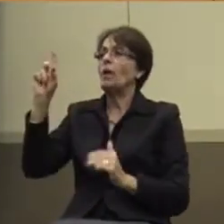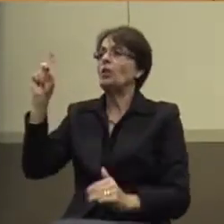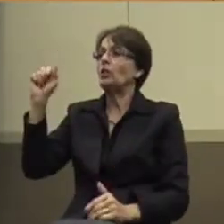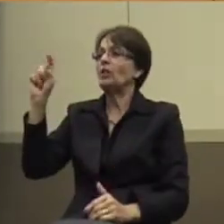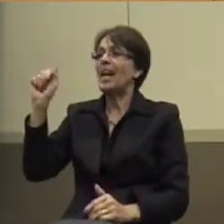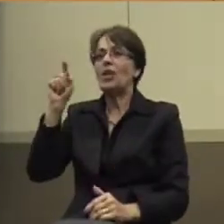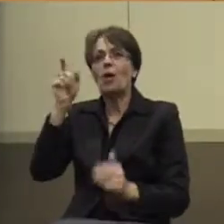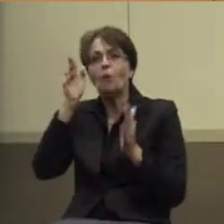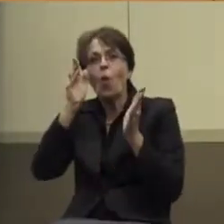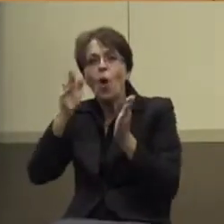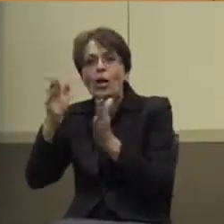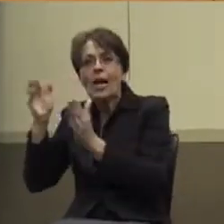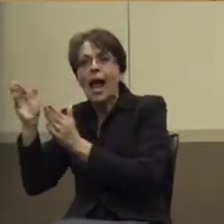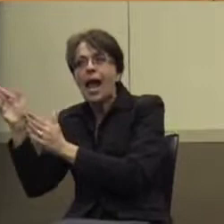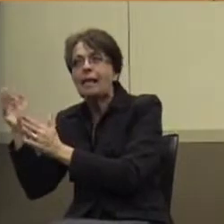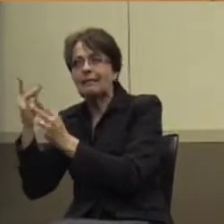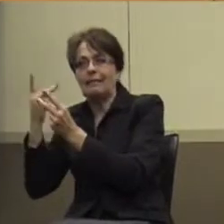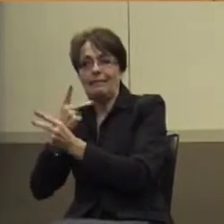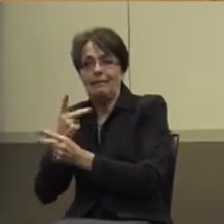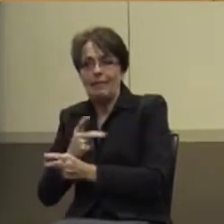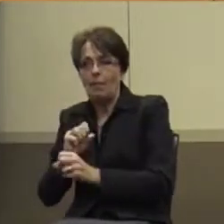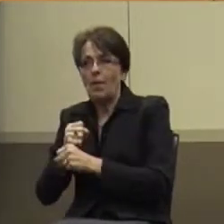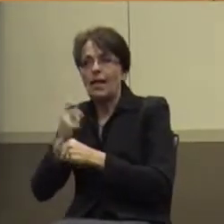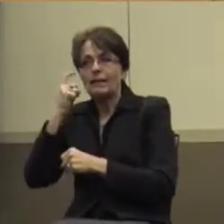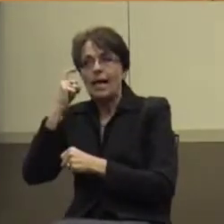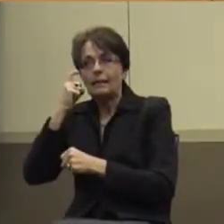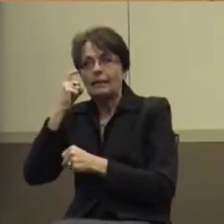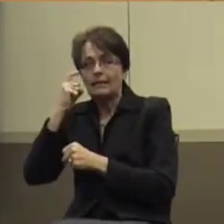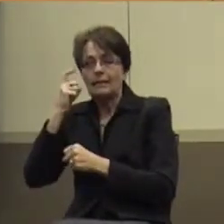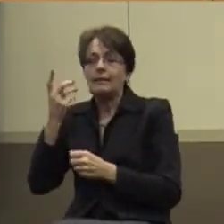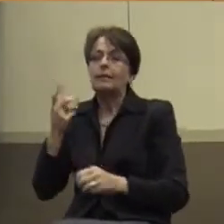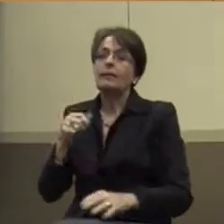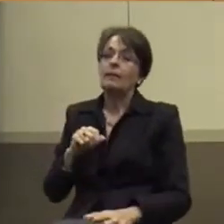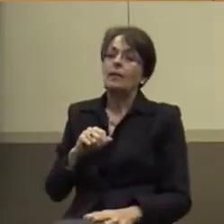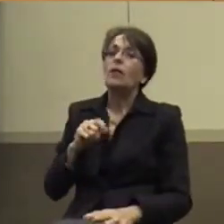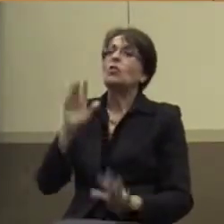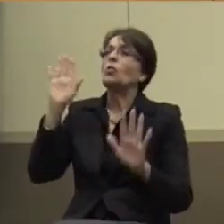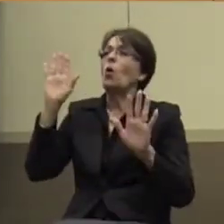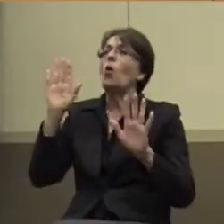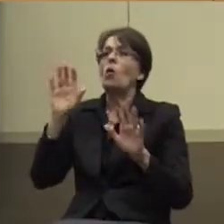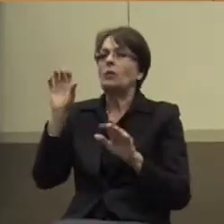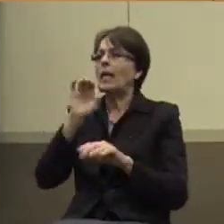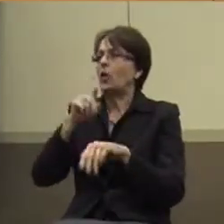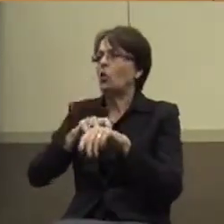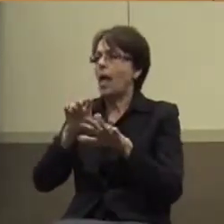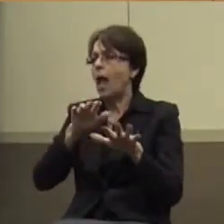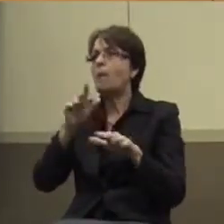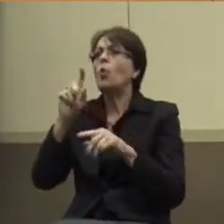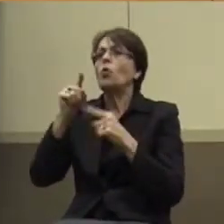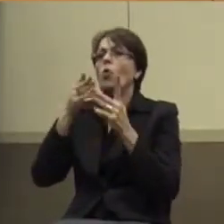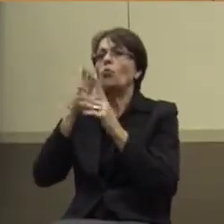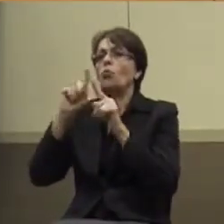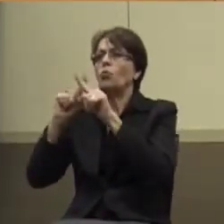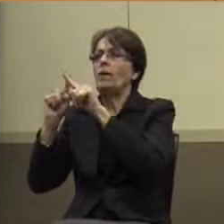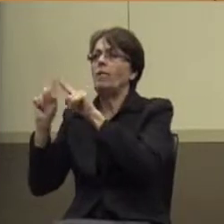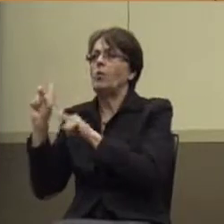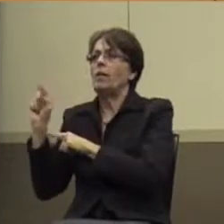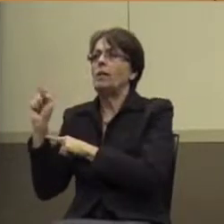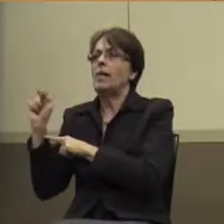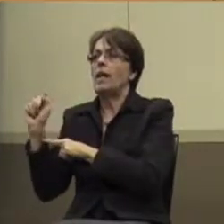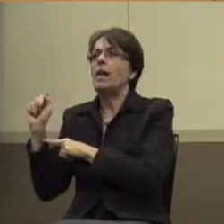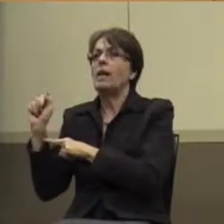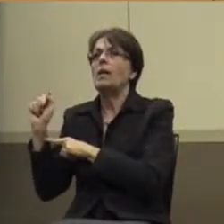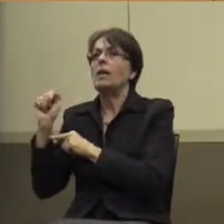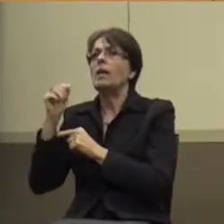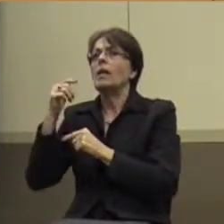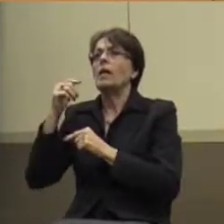sense out of it, okay. So now so take your time and go through the different data, and then we'll come back and that's our goal. We'll come